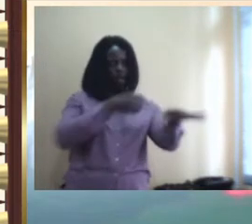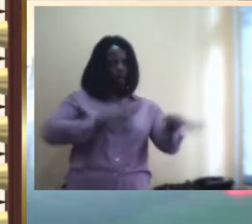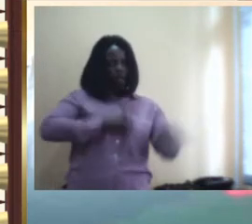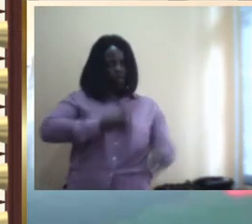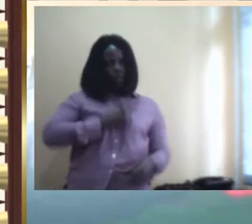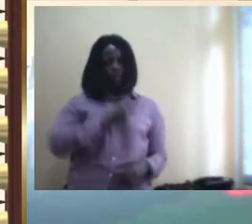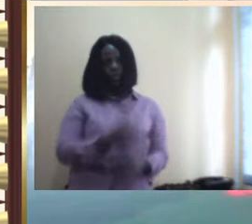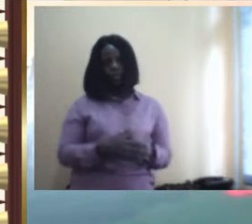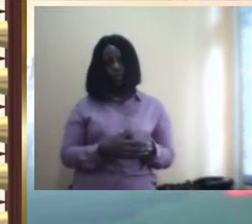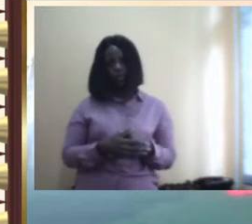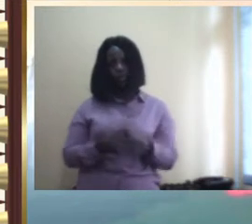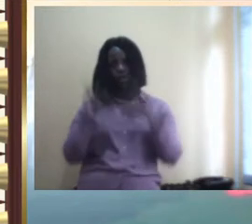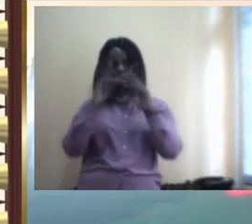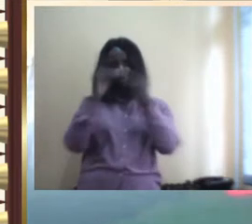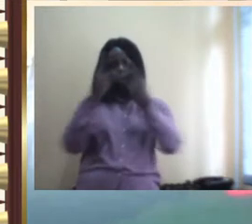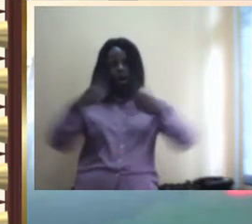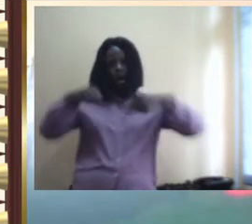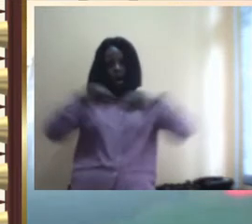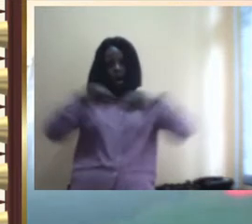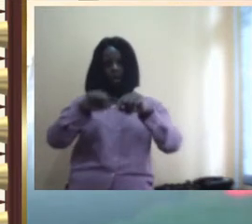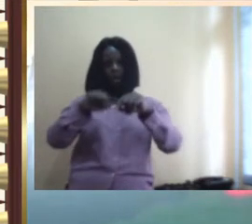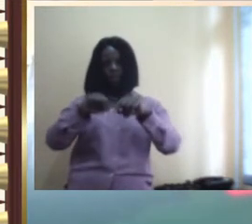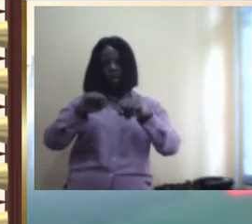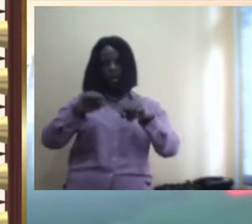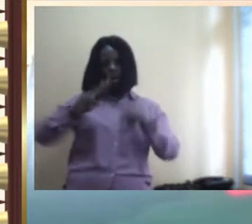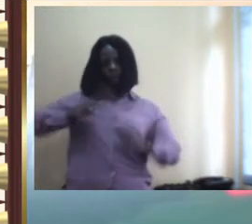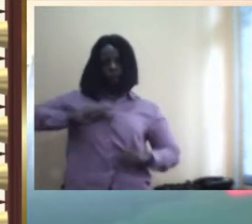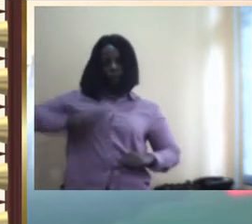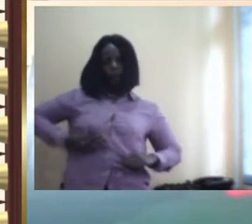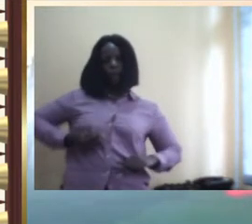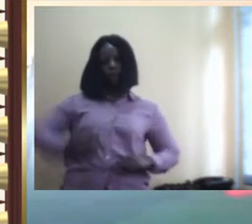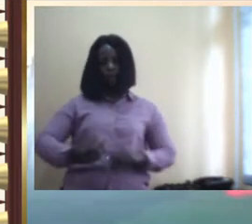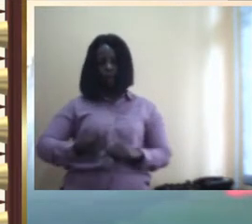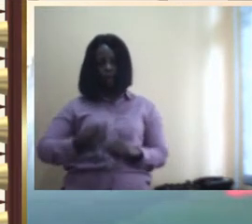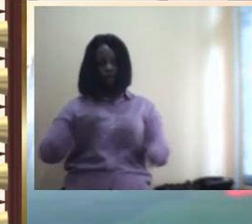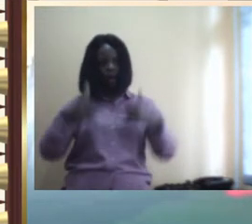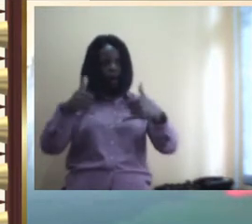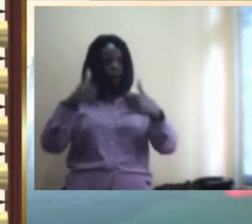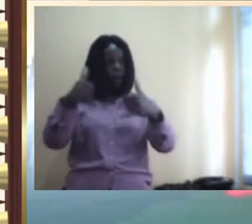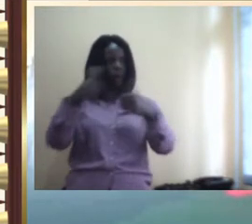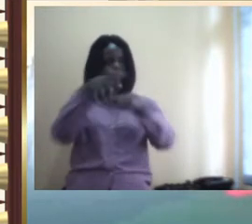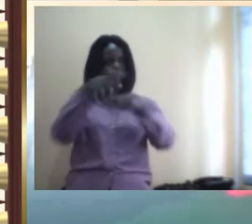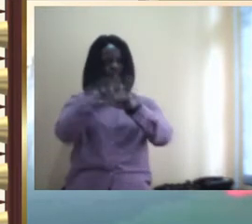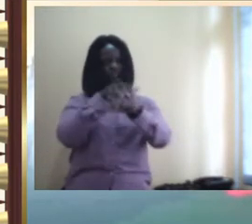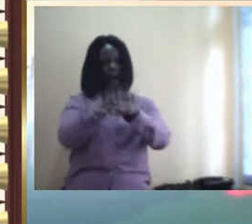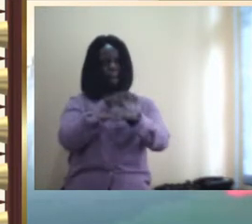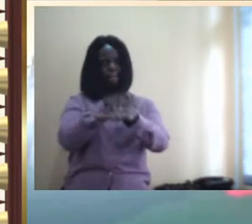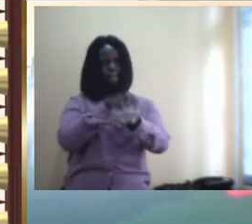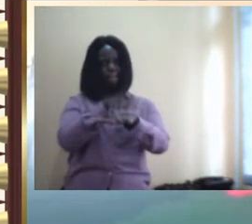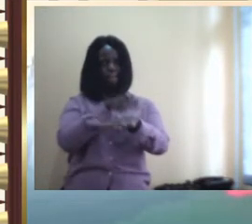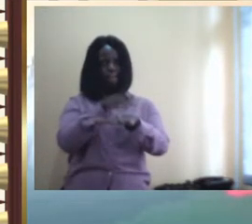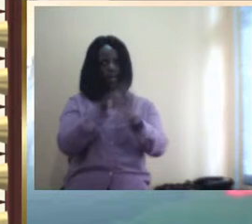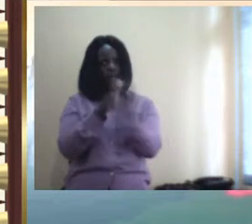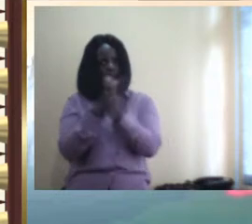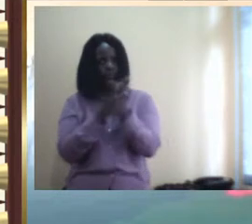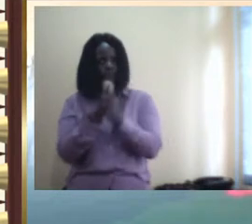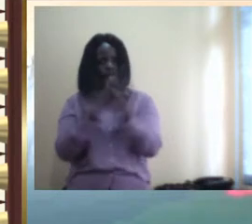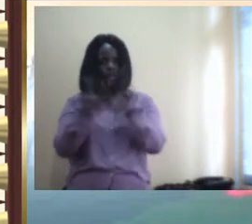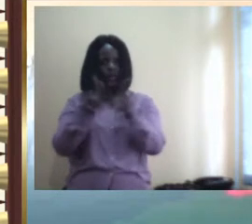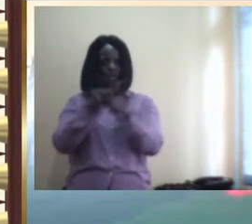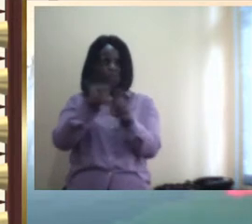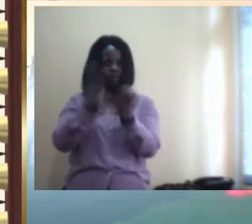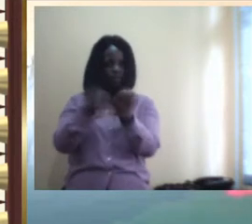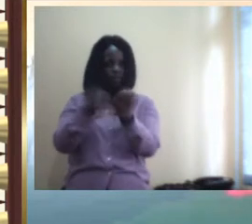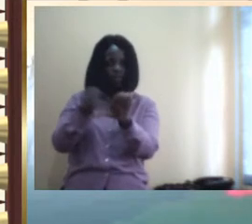We also, as the department, has run the Female Entrepreneur Awards program to acknowledge, encourage, and increase the participation